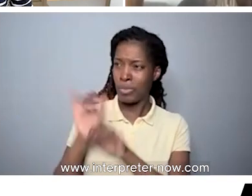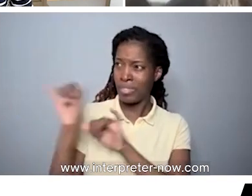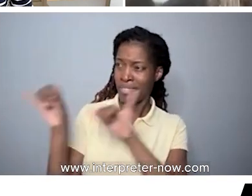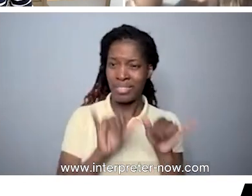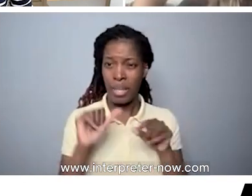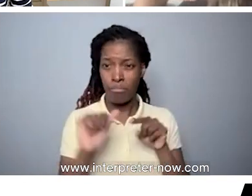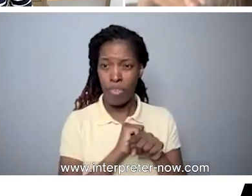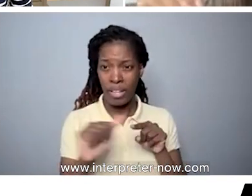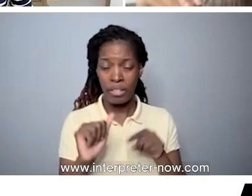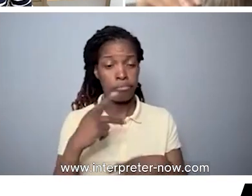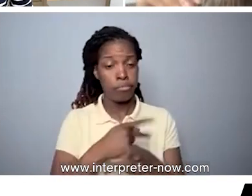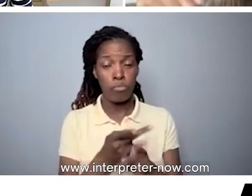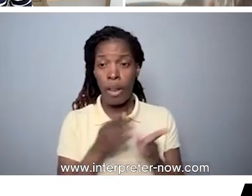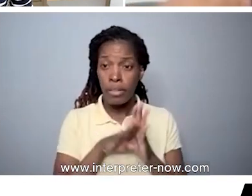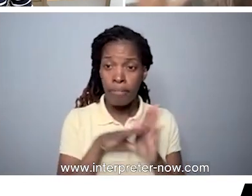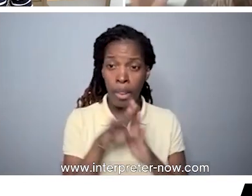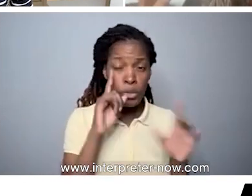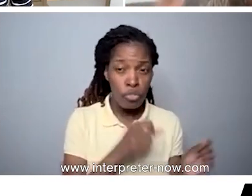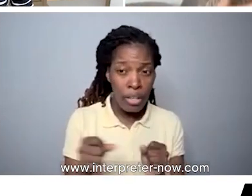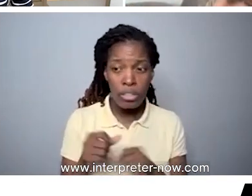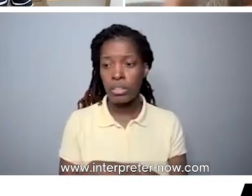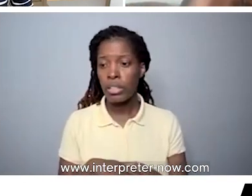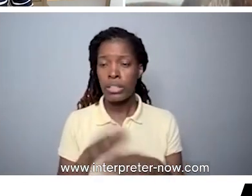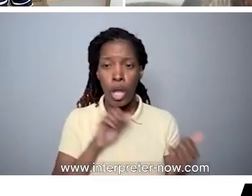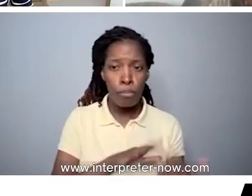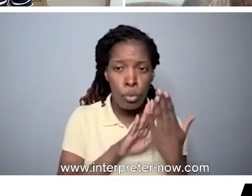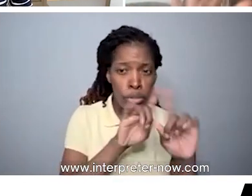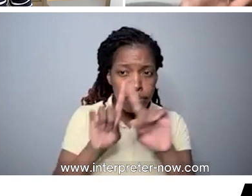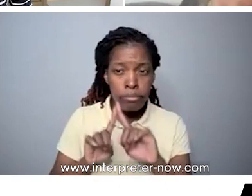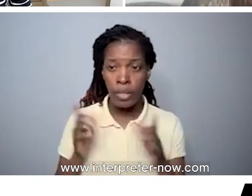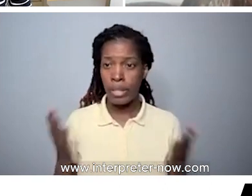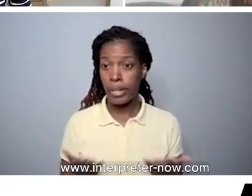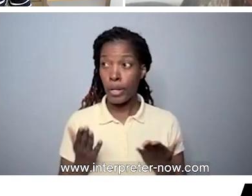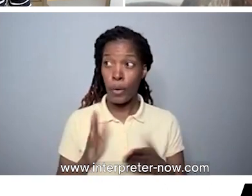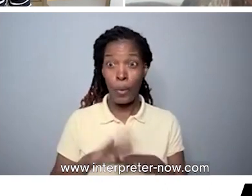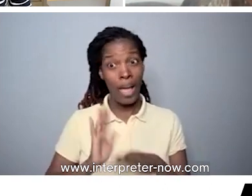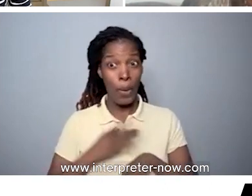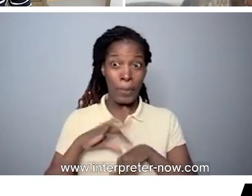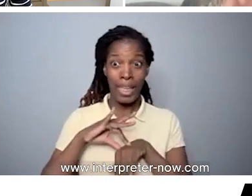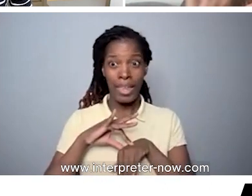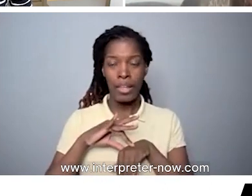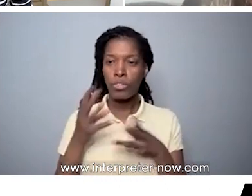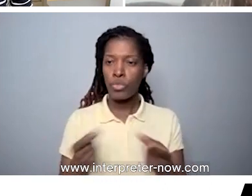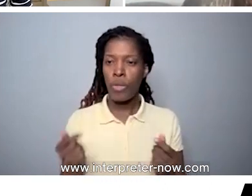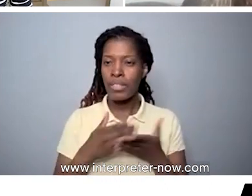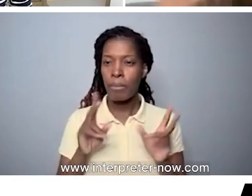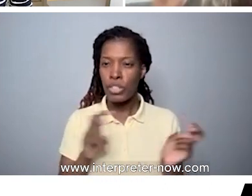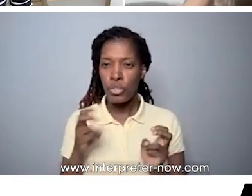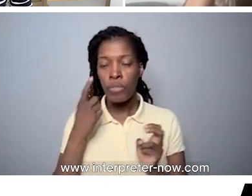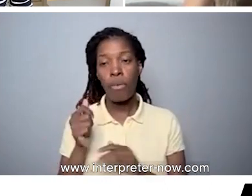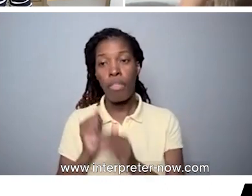approaches right here on our home planet to solve some of the issues for the underserved, the underrepresented, and